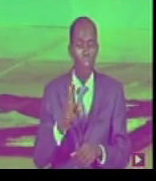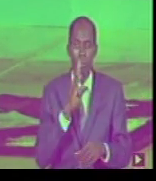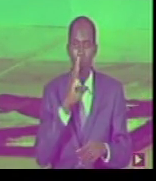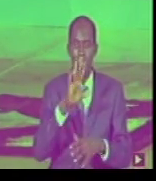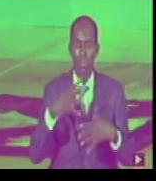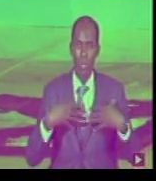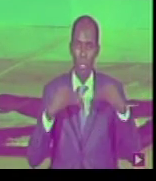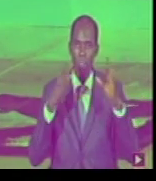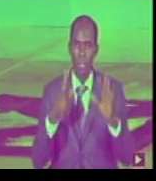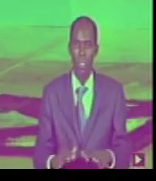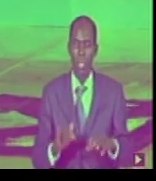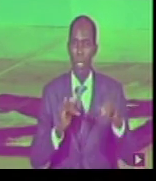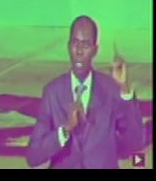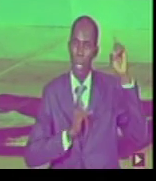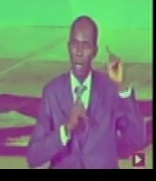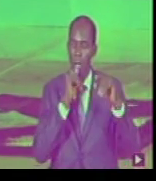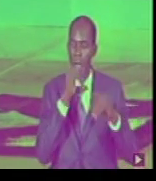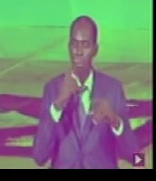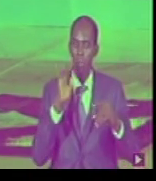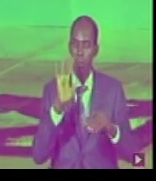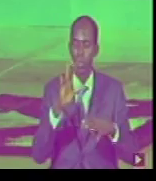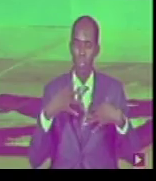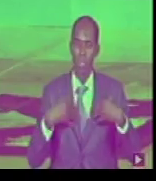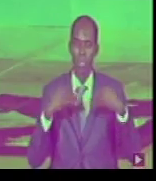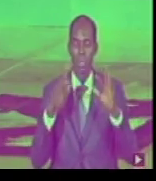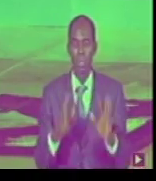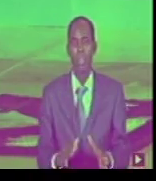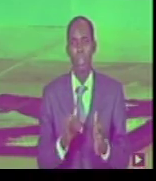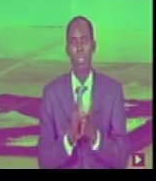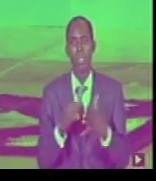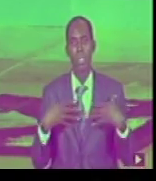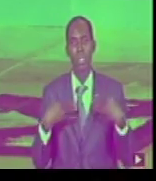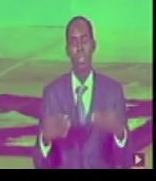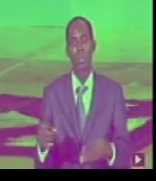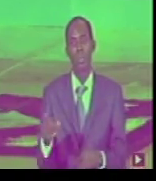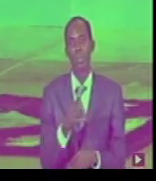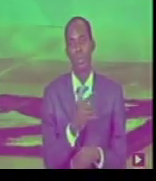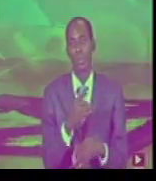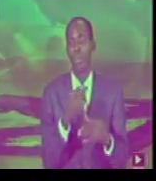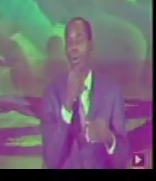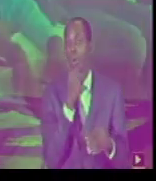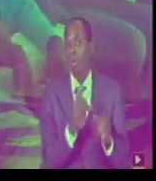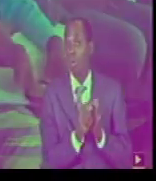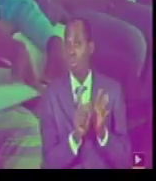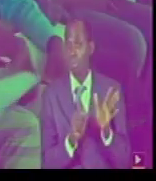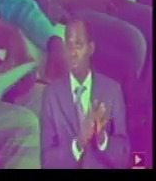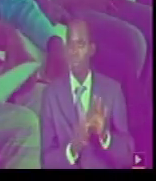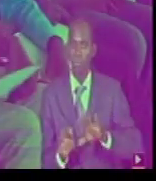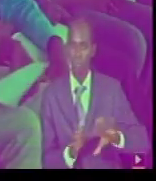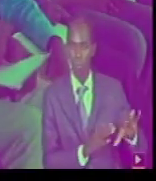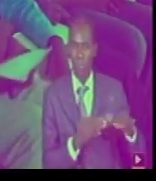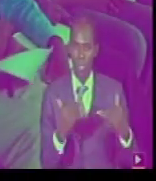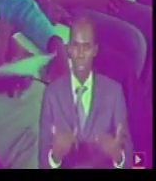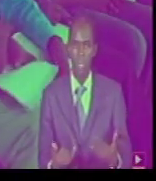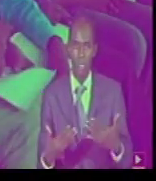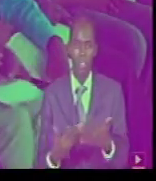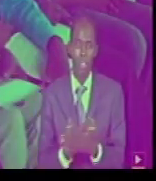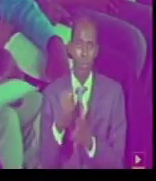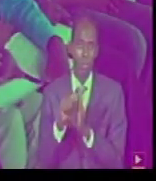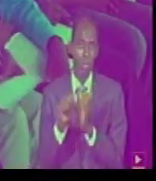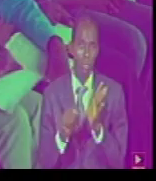thee. That's Old Testament. Come to the New Testament now. James chapter 5.